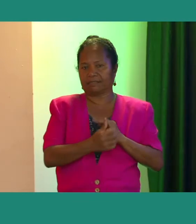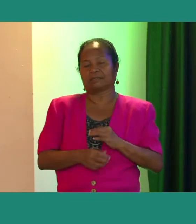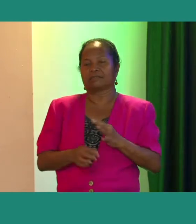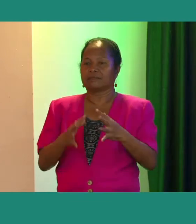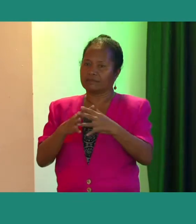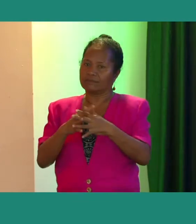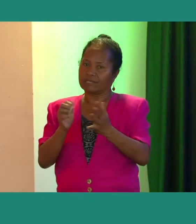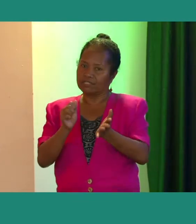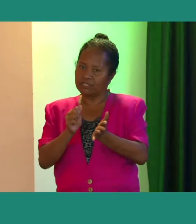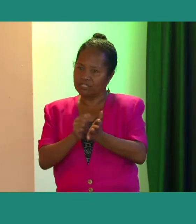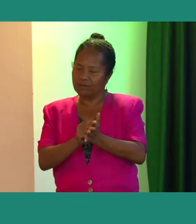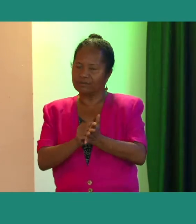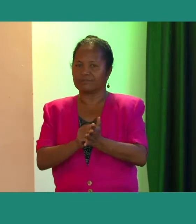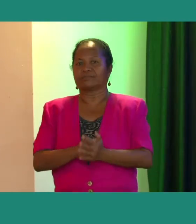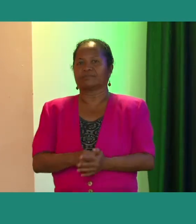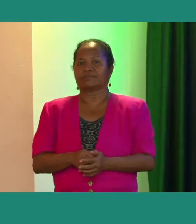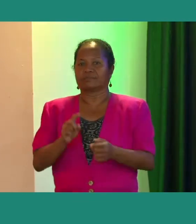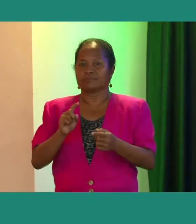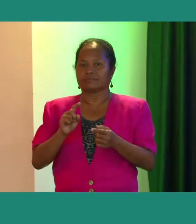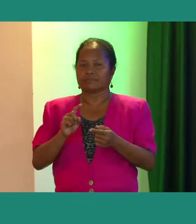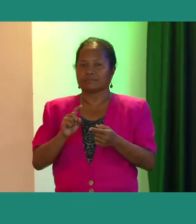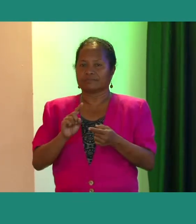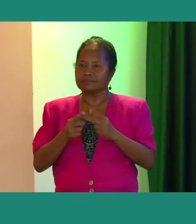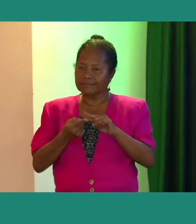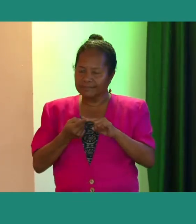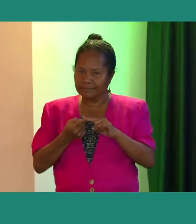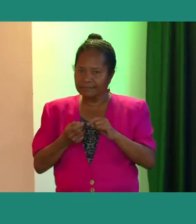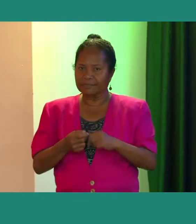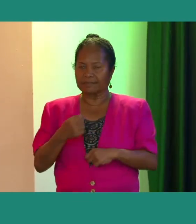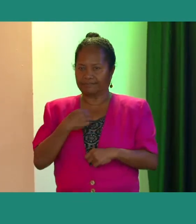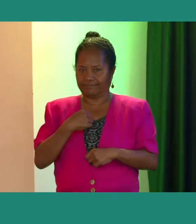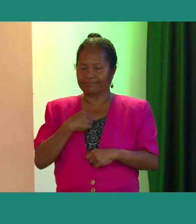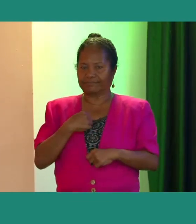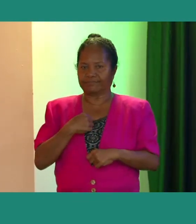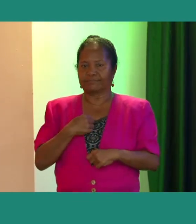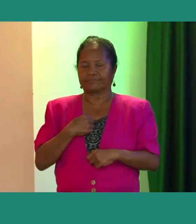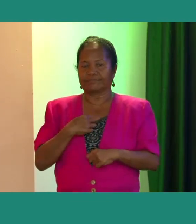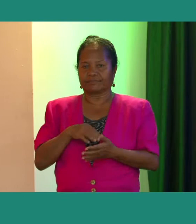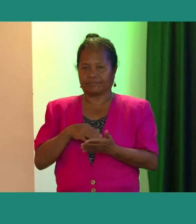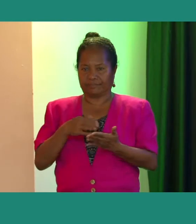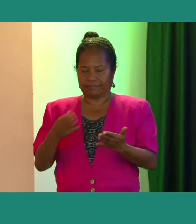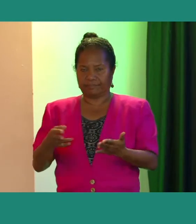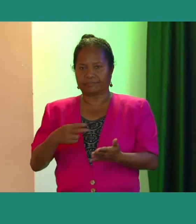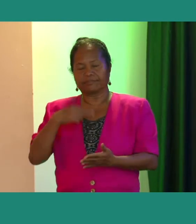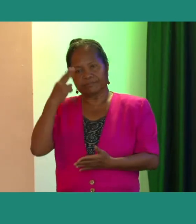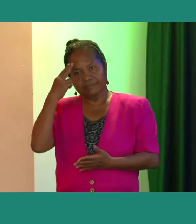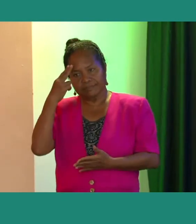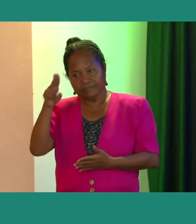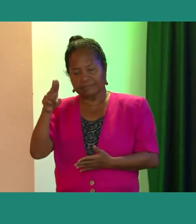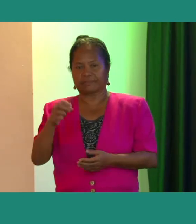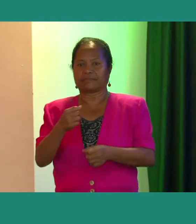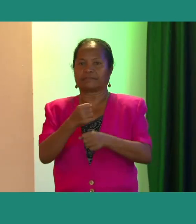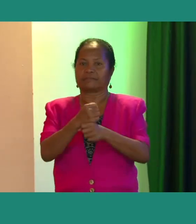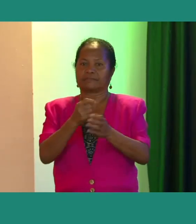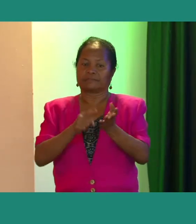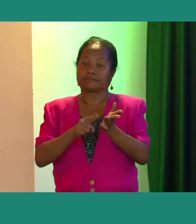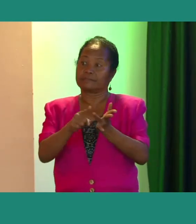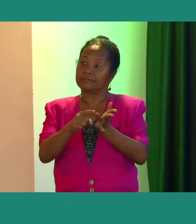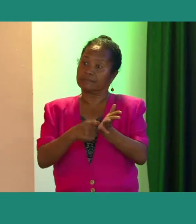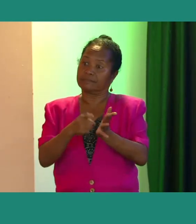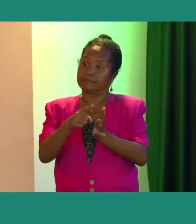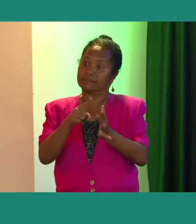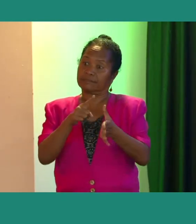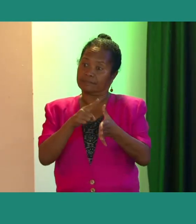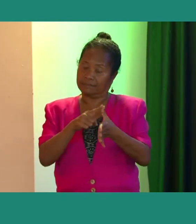workshop session, and I will be moderating this afternoon session. My name is Gloria Nema. I'm the